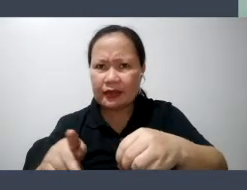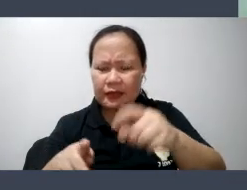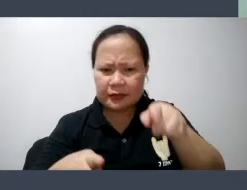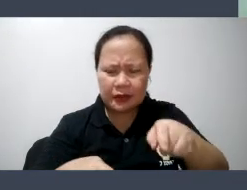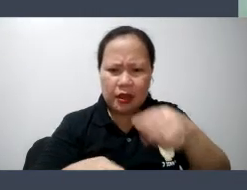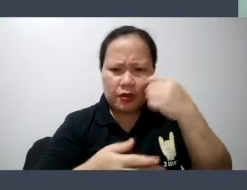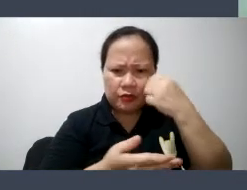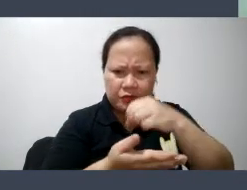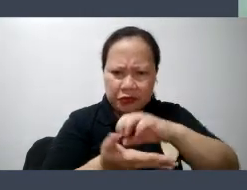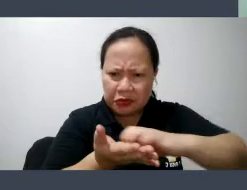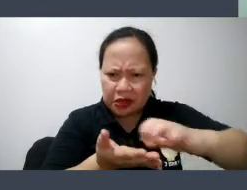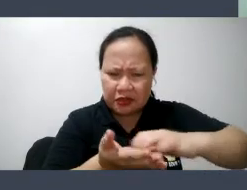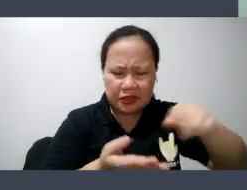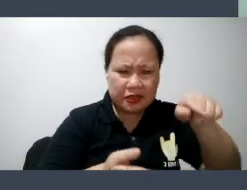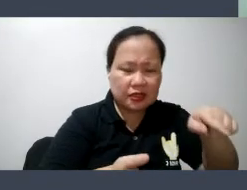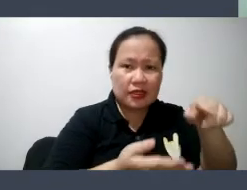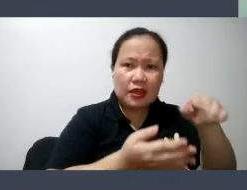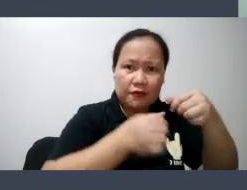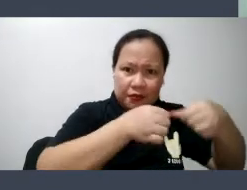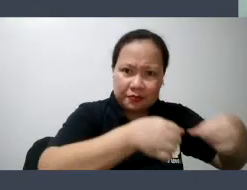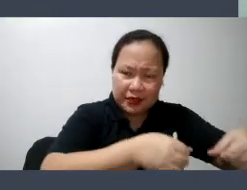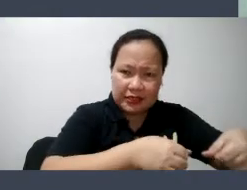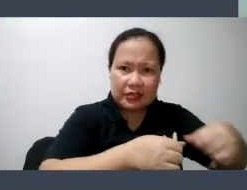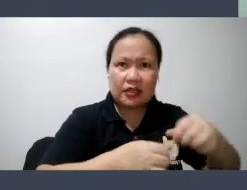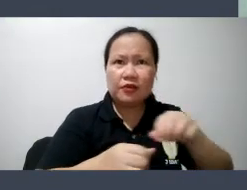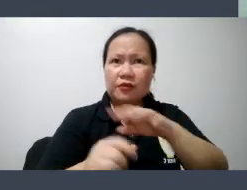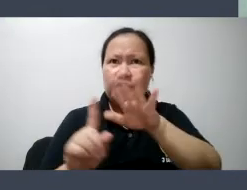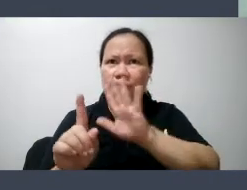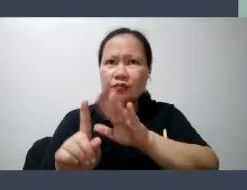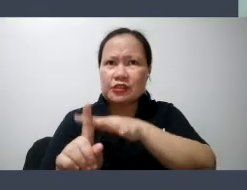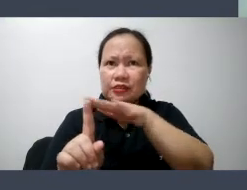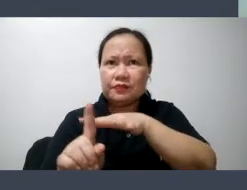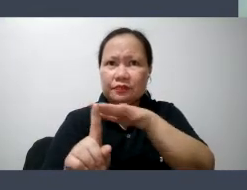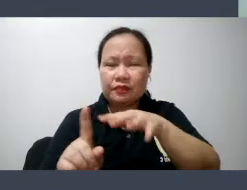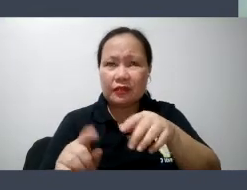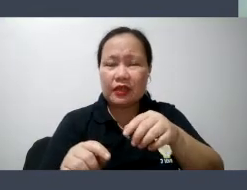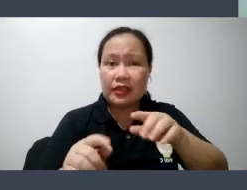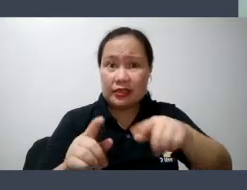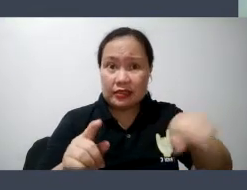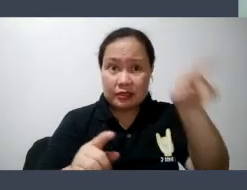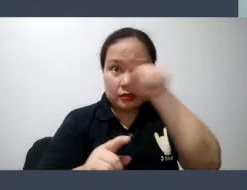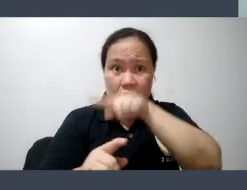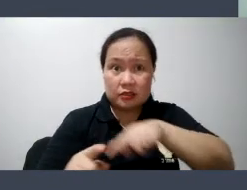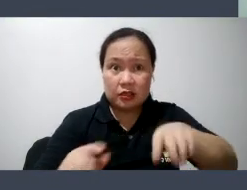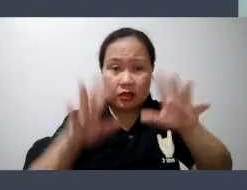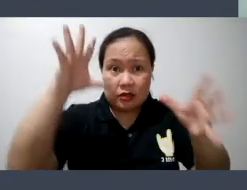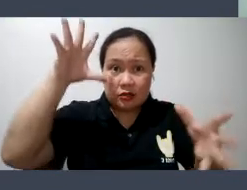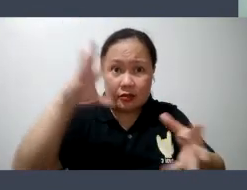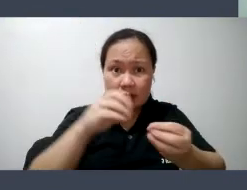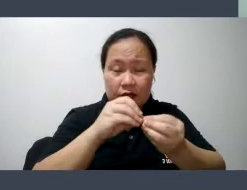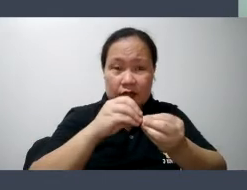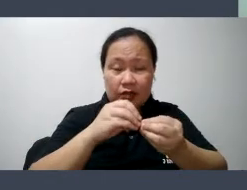Okay, so what have you observed? Within